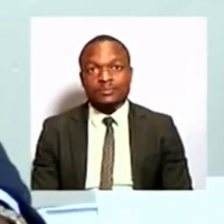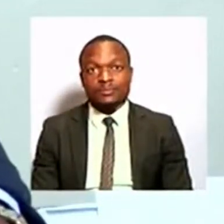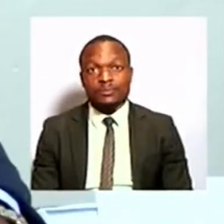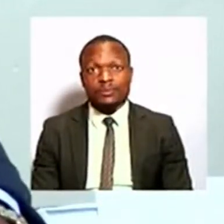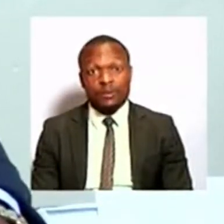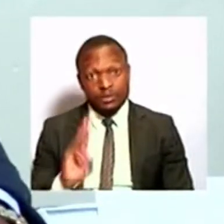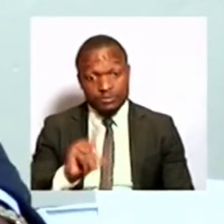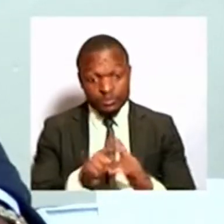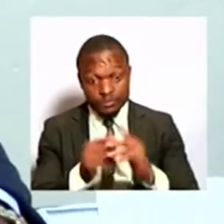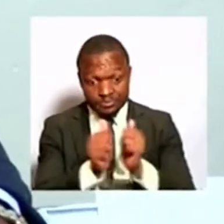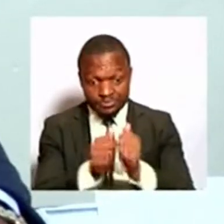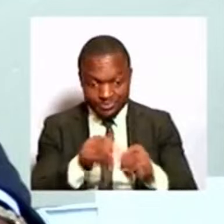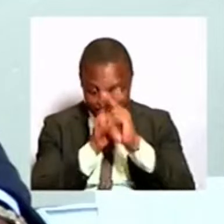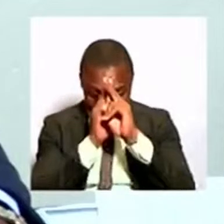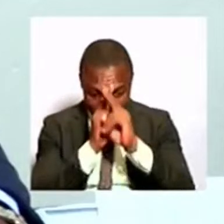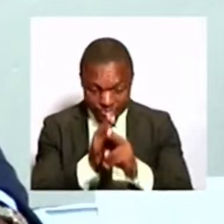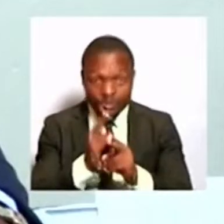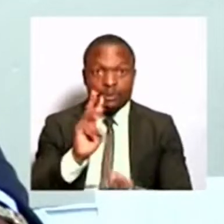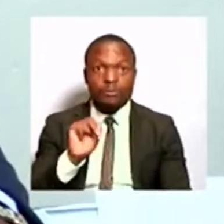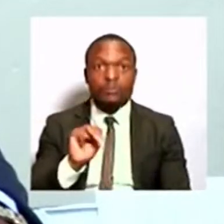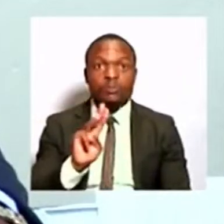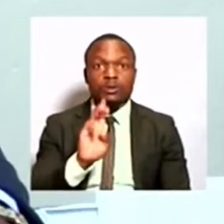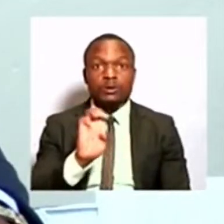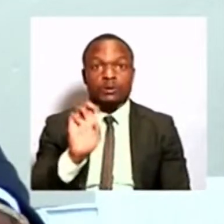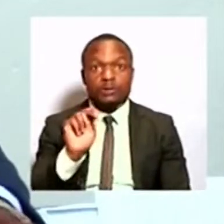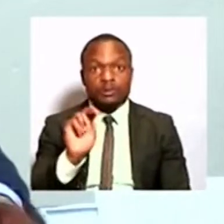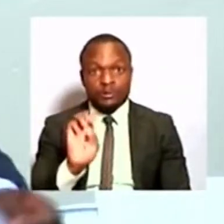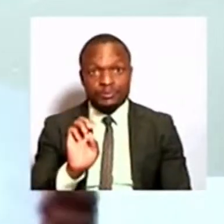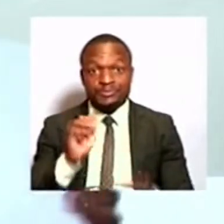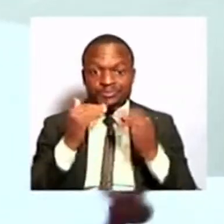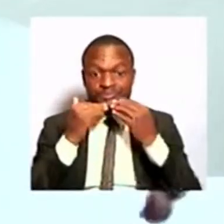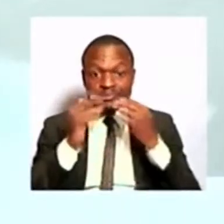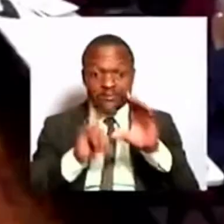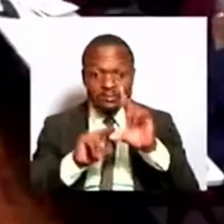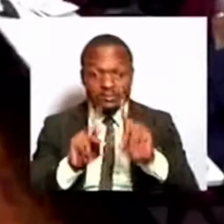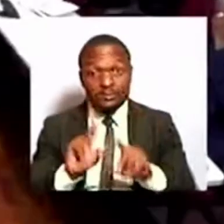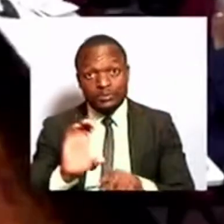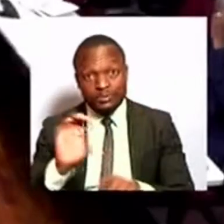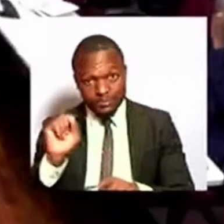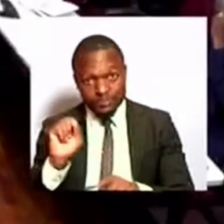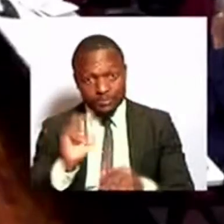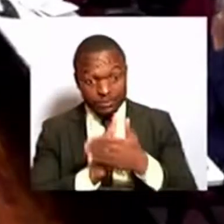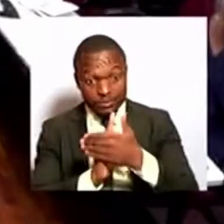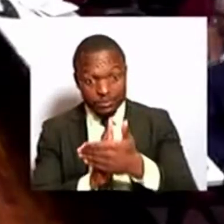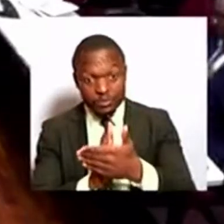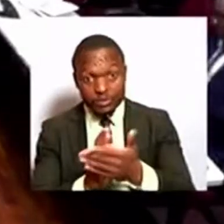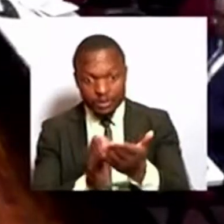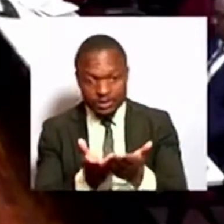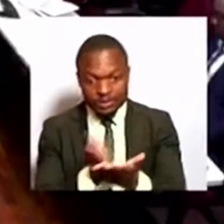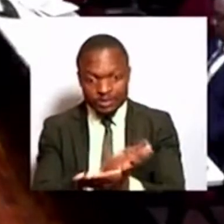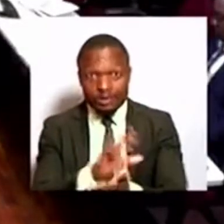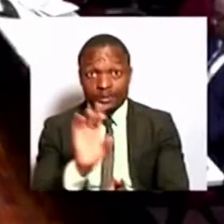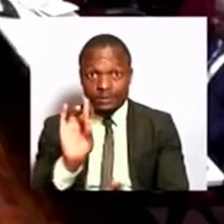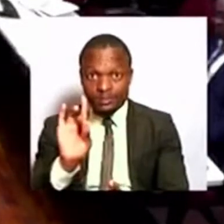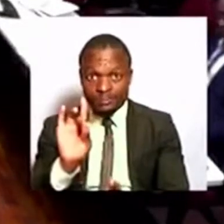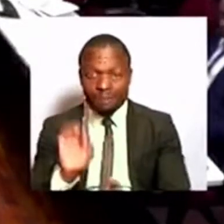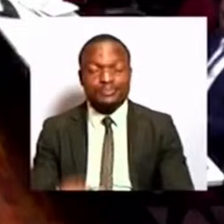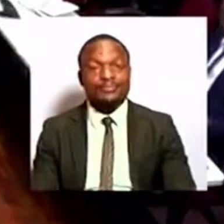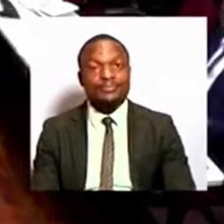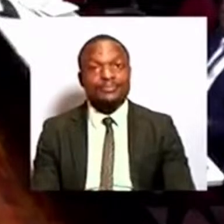we'll start with Honorable Mwene. Thank you so much, Chair. So yes, I would like to lead you to page 8.